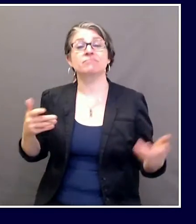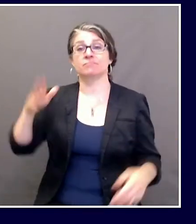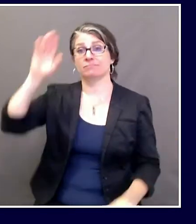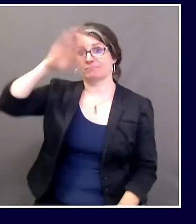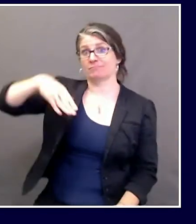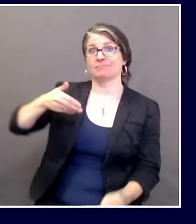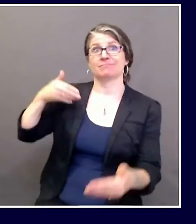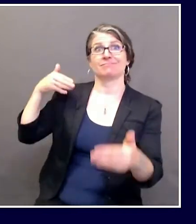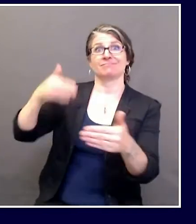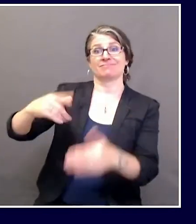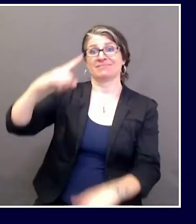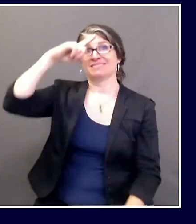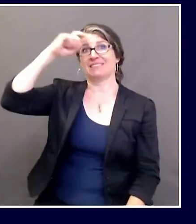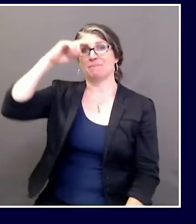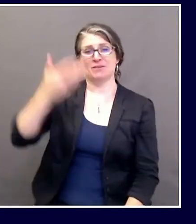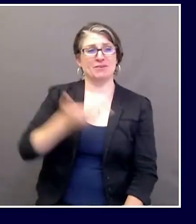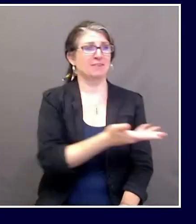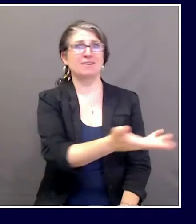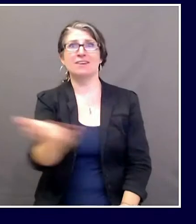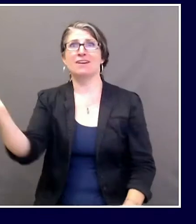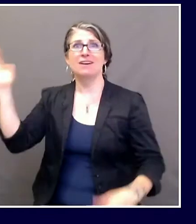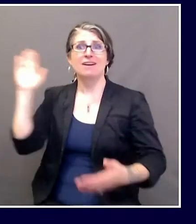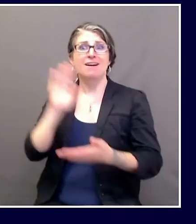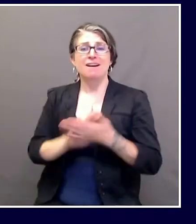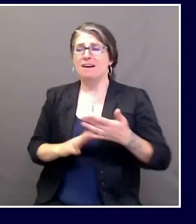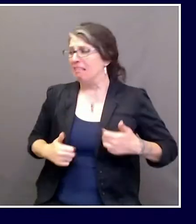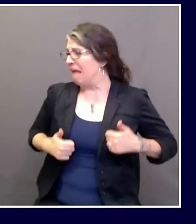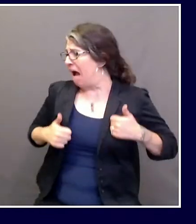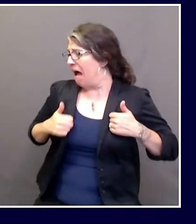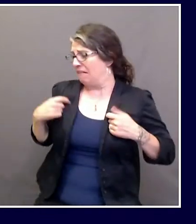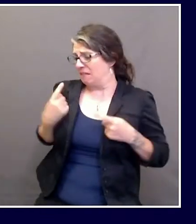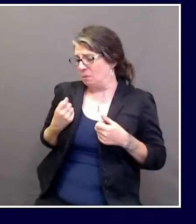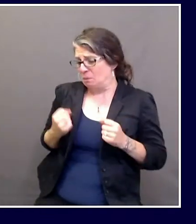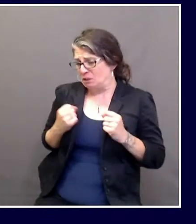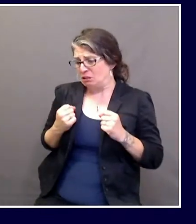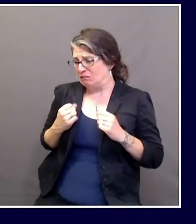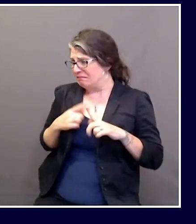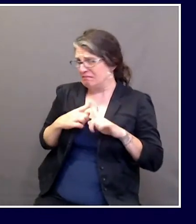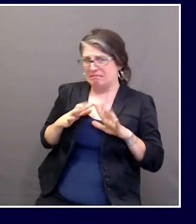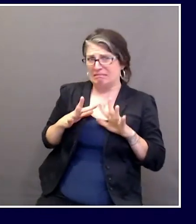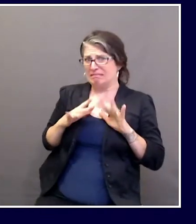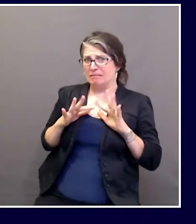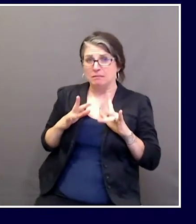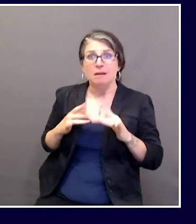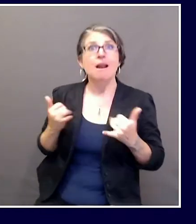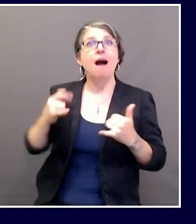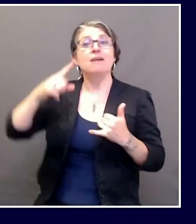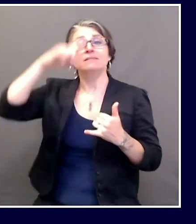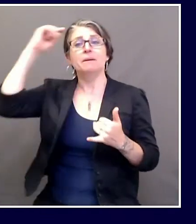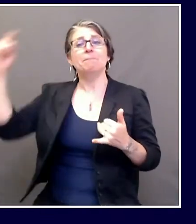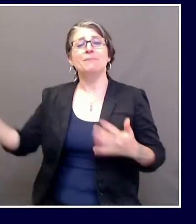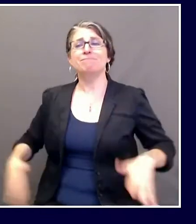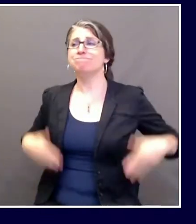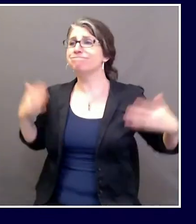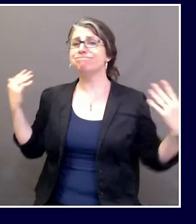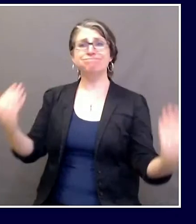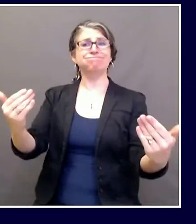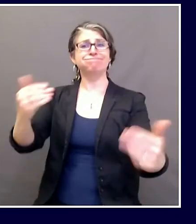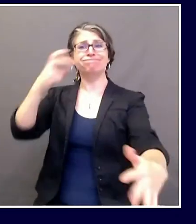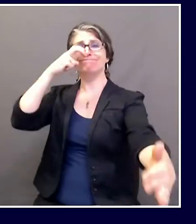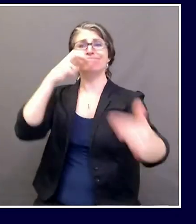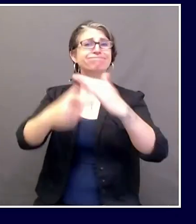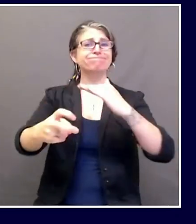pause. The vaccines are the key here. It's safe to say that the vaccines have